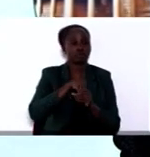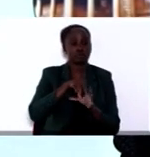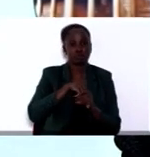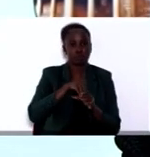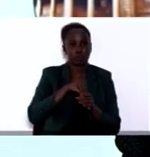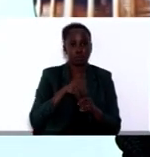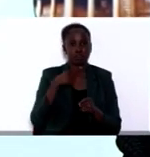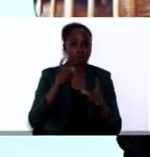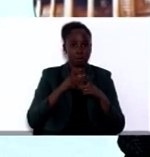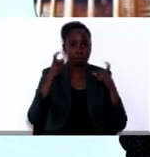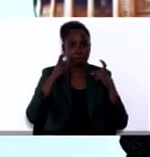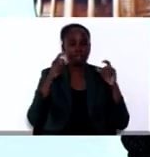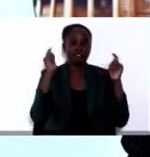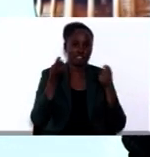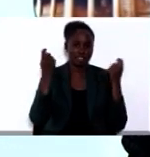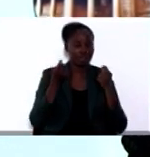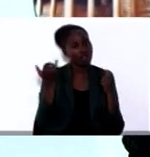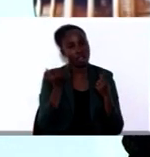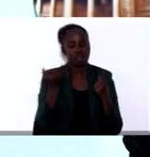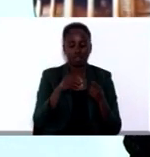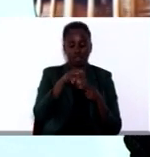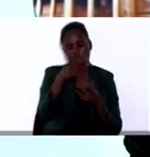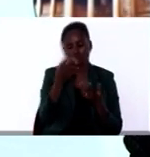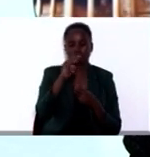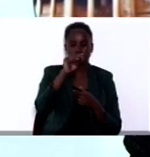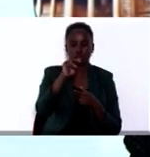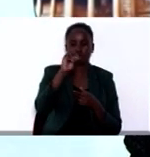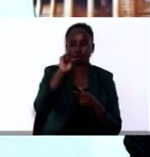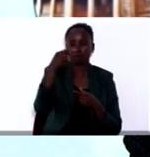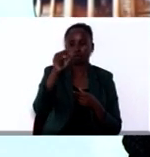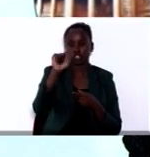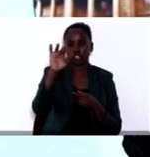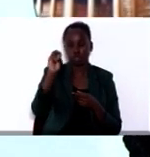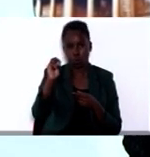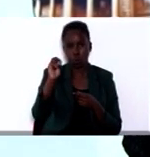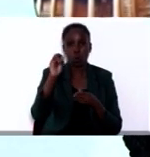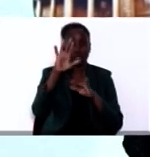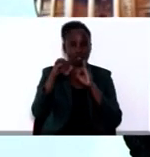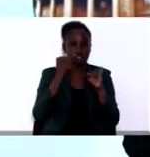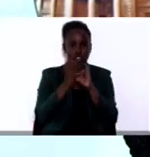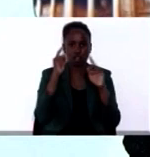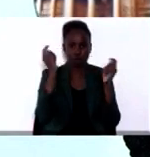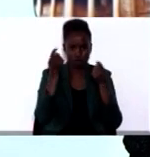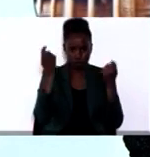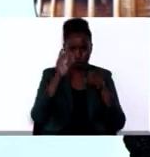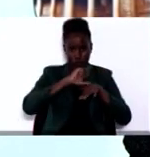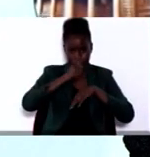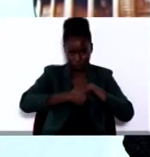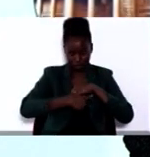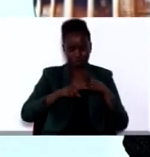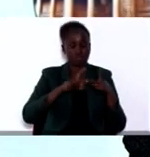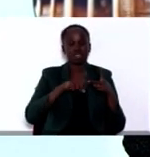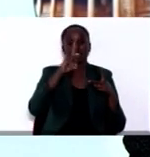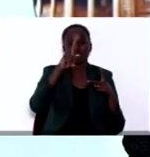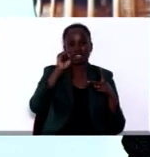major festivals such as Mushito International Music Conference, the Delicious Festival,